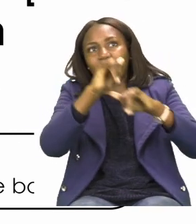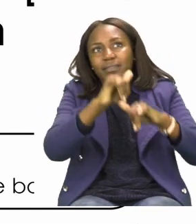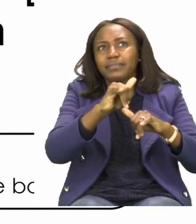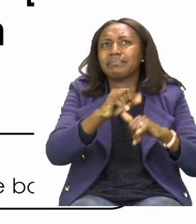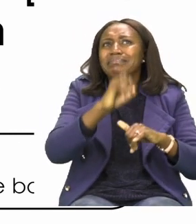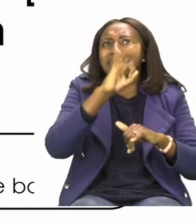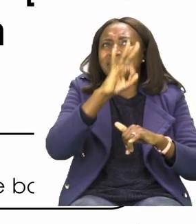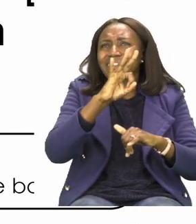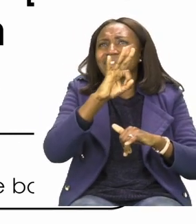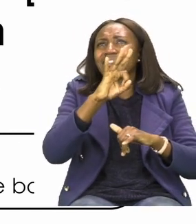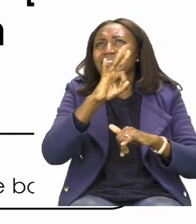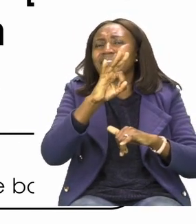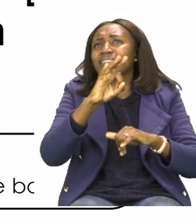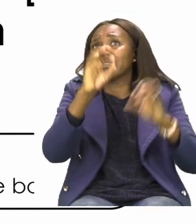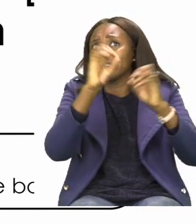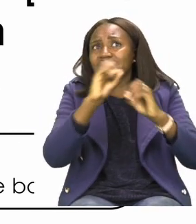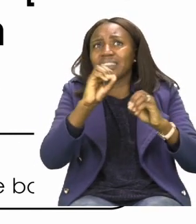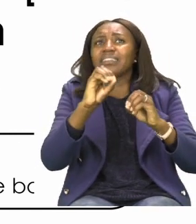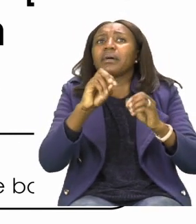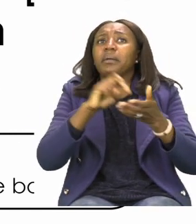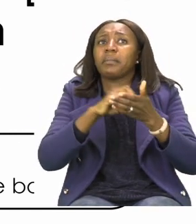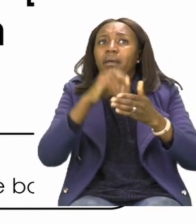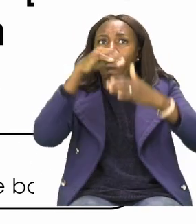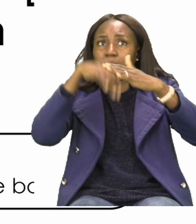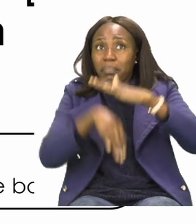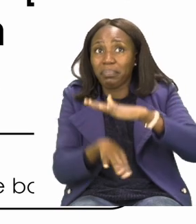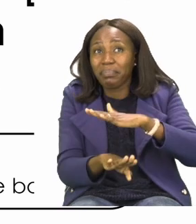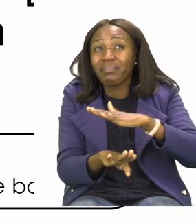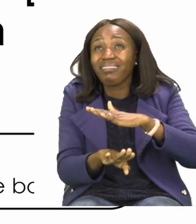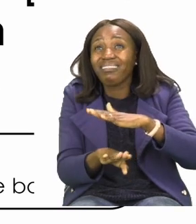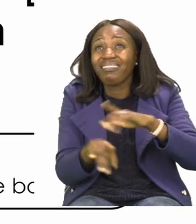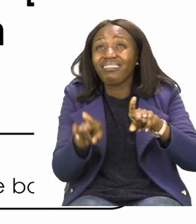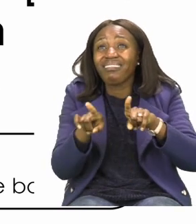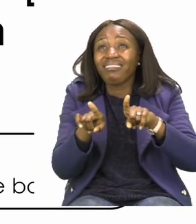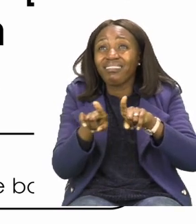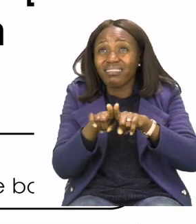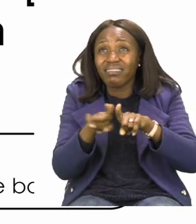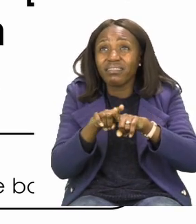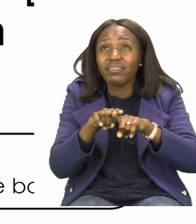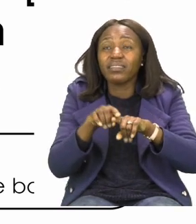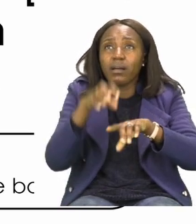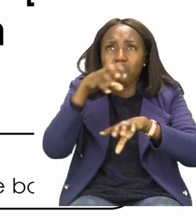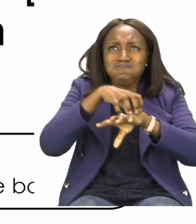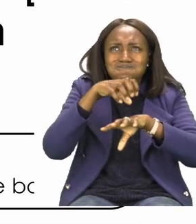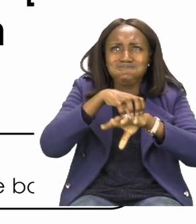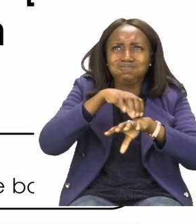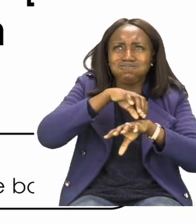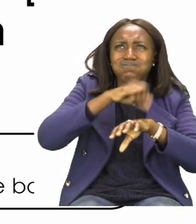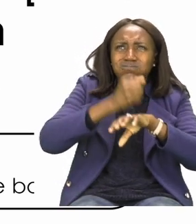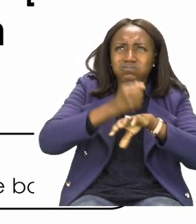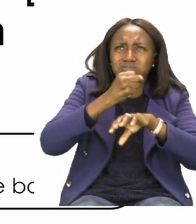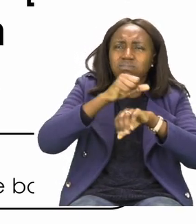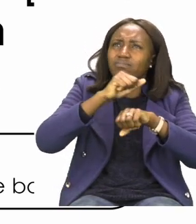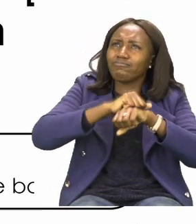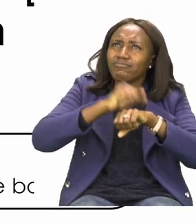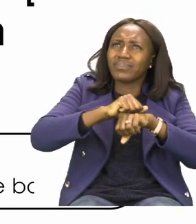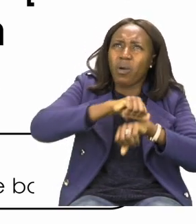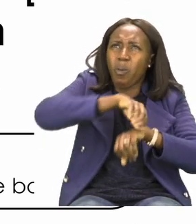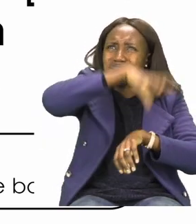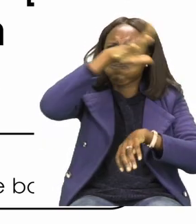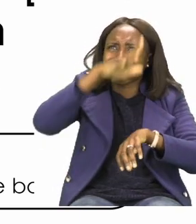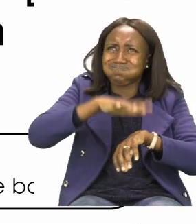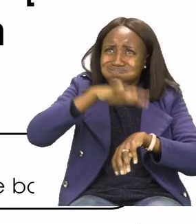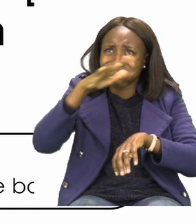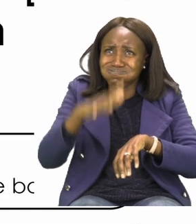do not, they sink like the rocks. It can be hard